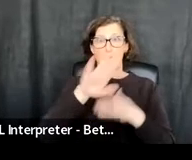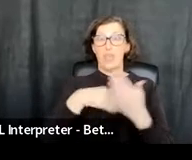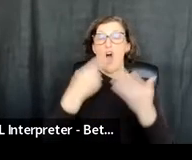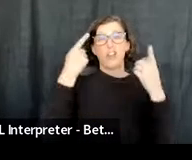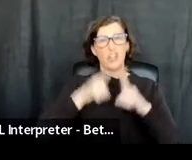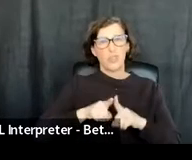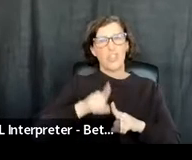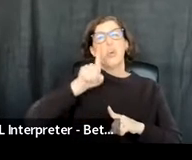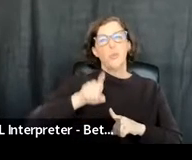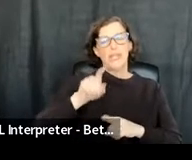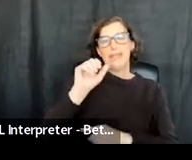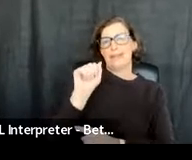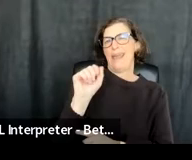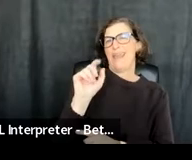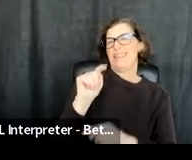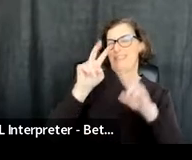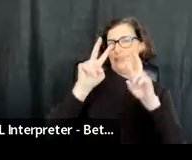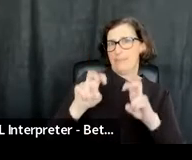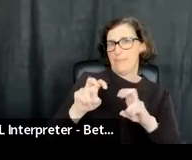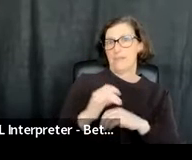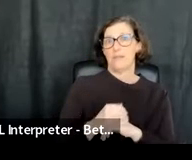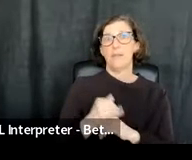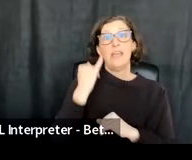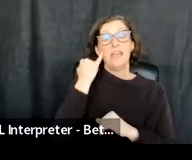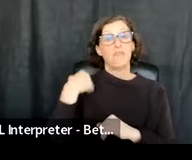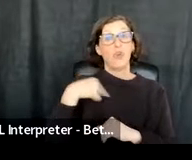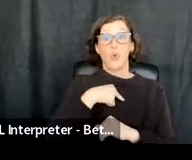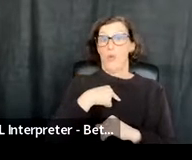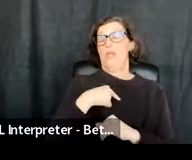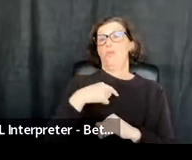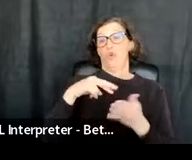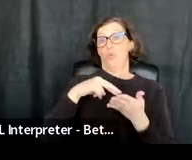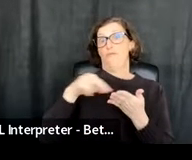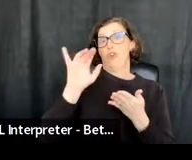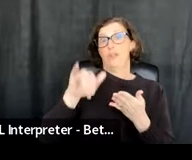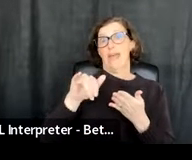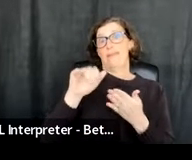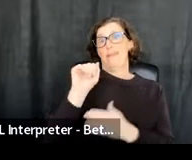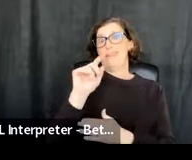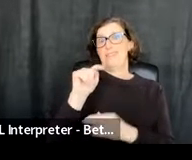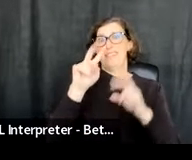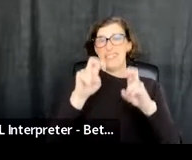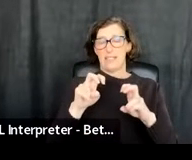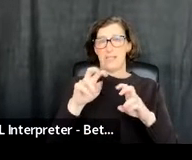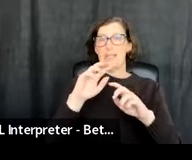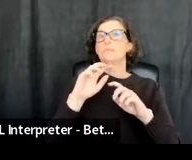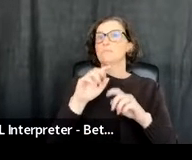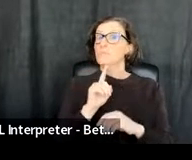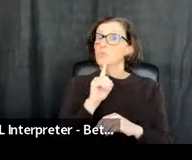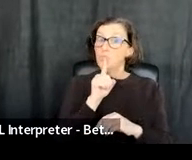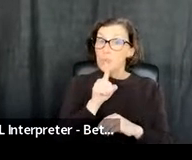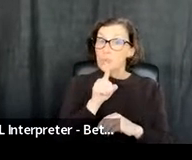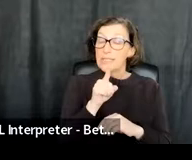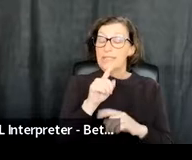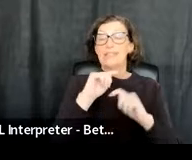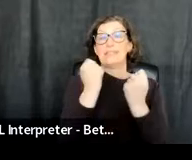step. So if we were referred this assessment, it's really a team approach. So what we would want to do is find